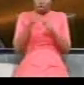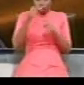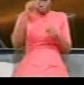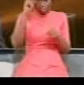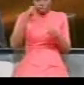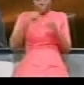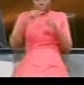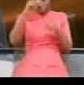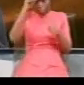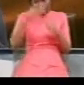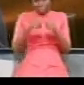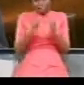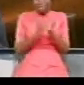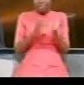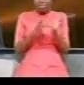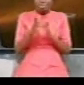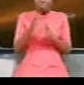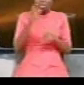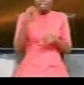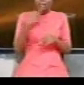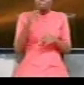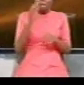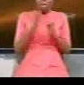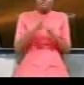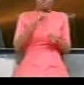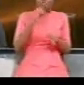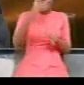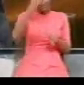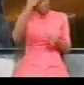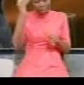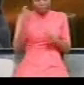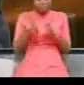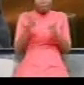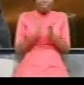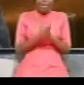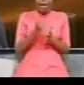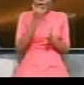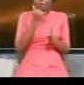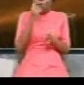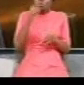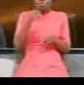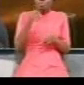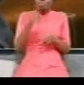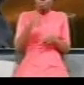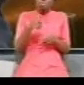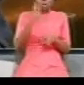that Jesus said, if you don't forgive those who offend you from your heart,